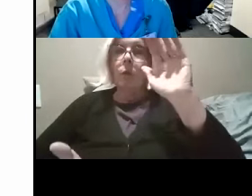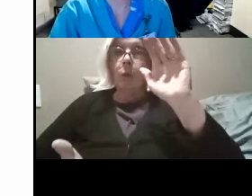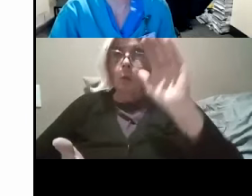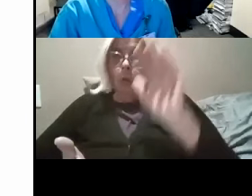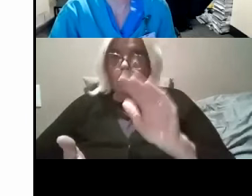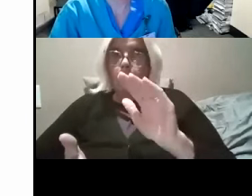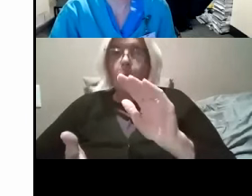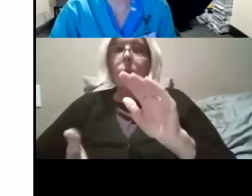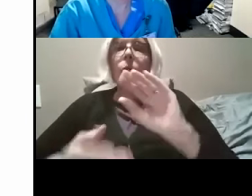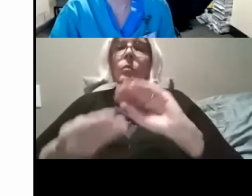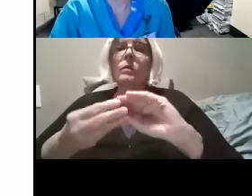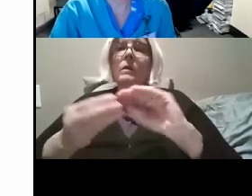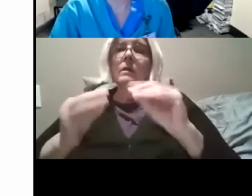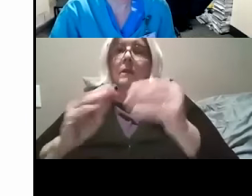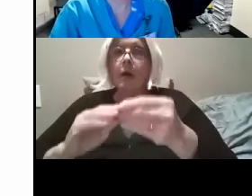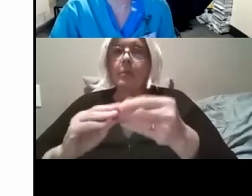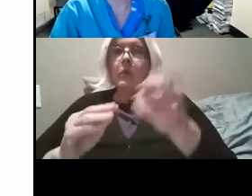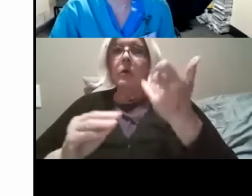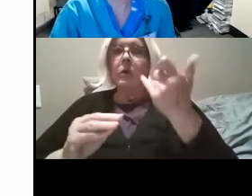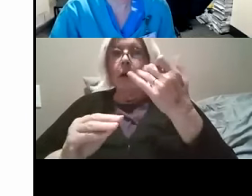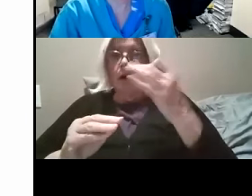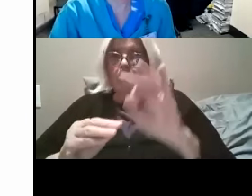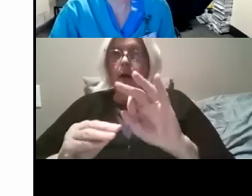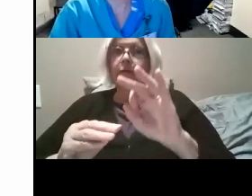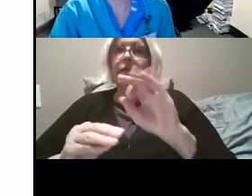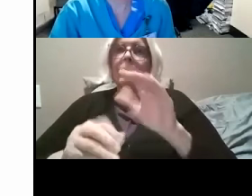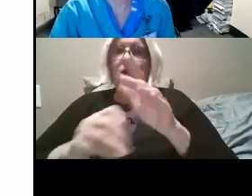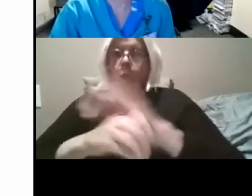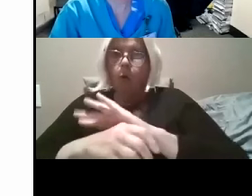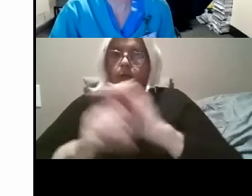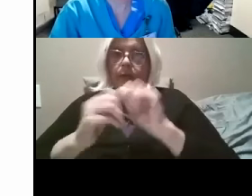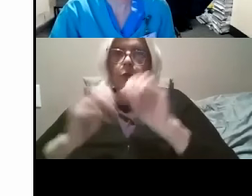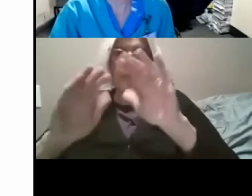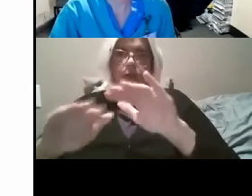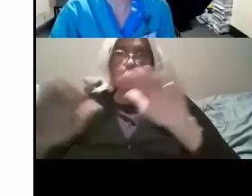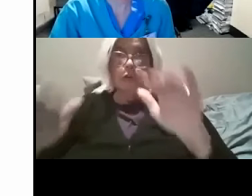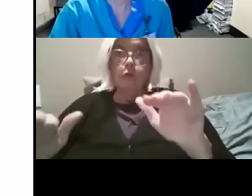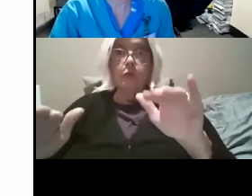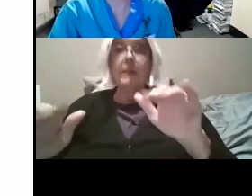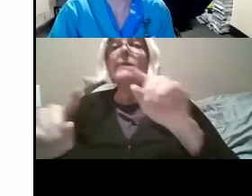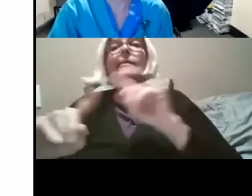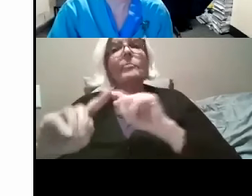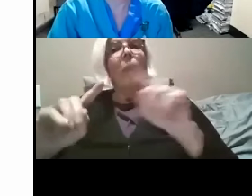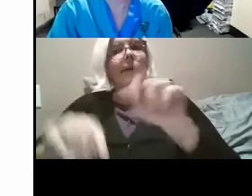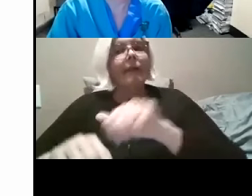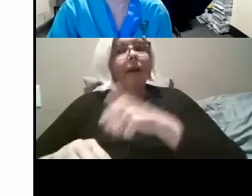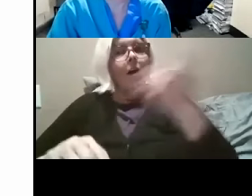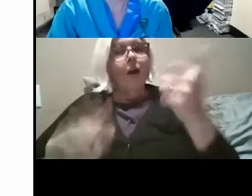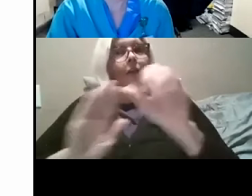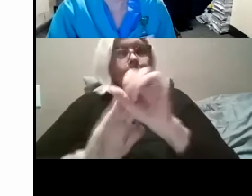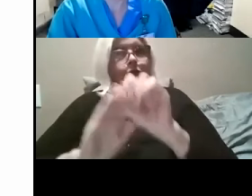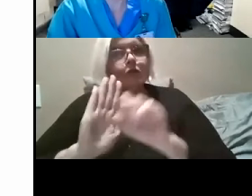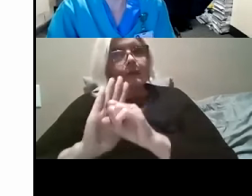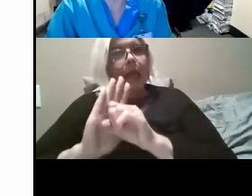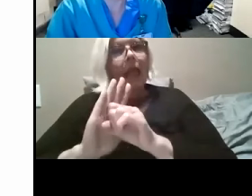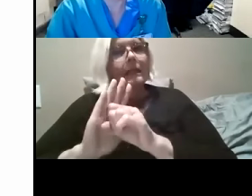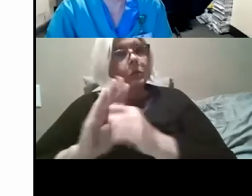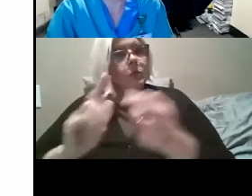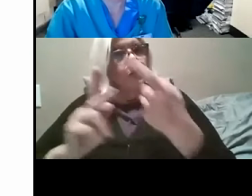but that's not the case across the United States. There are some states who have very significantly higher rates of COVID in children.